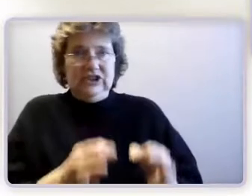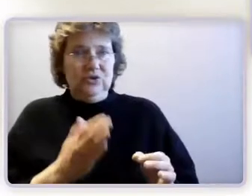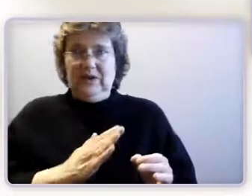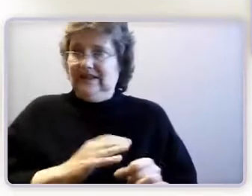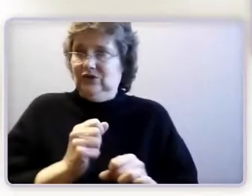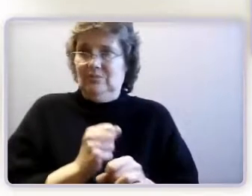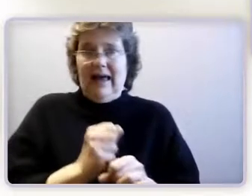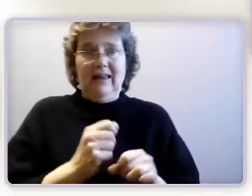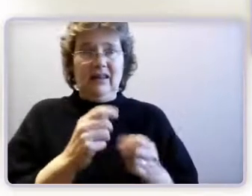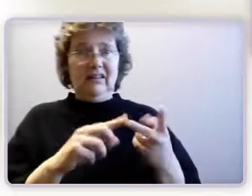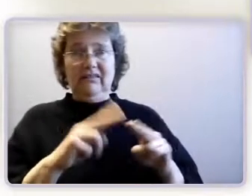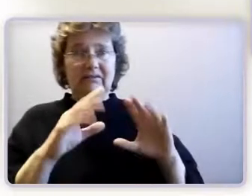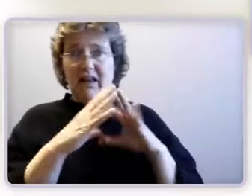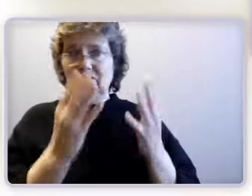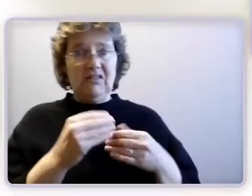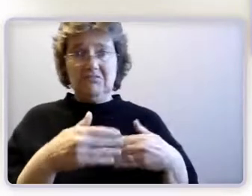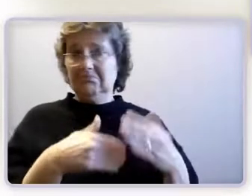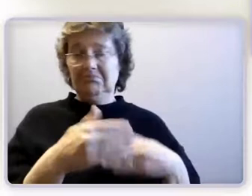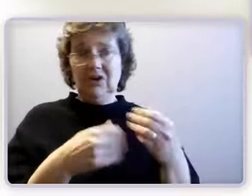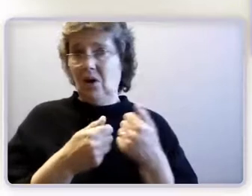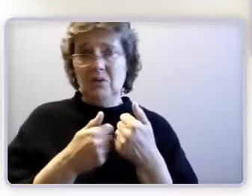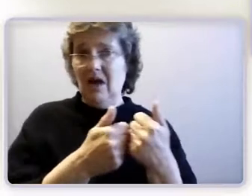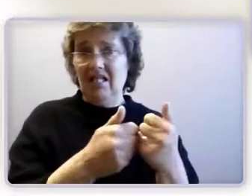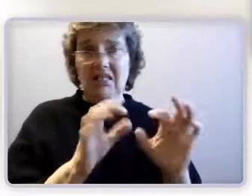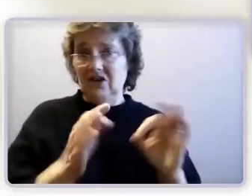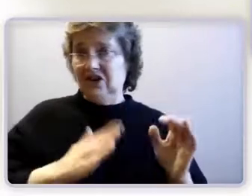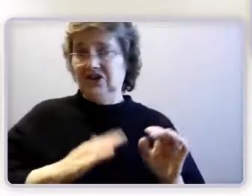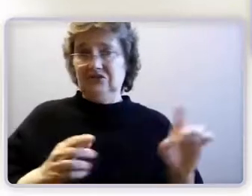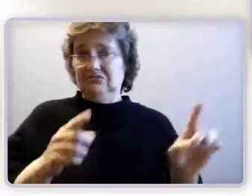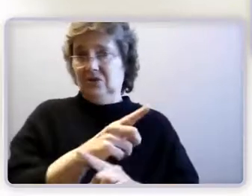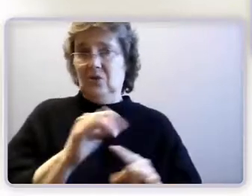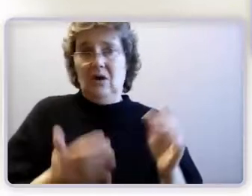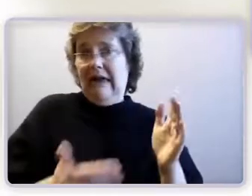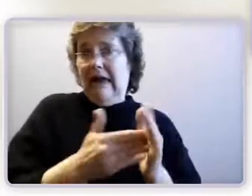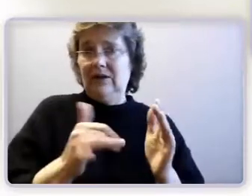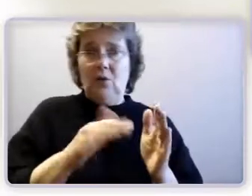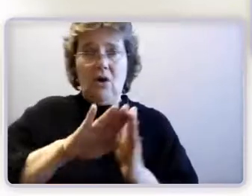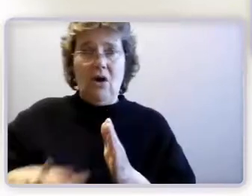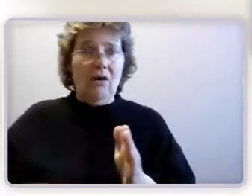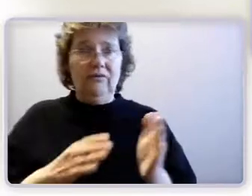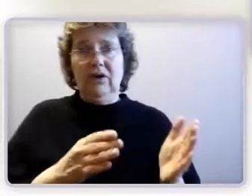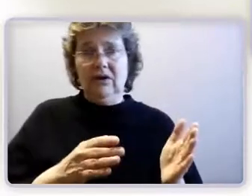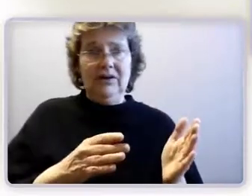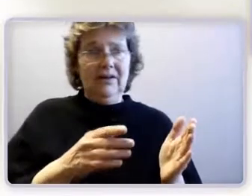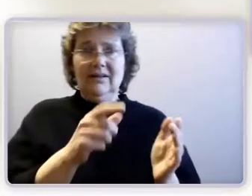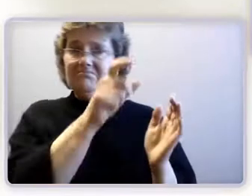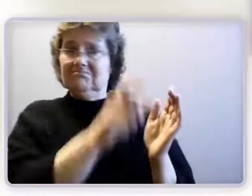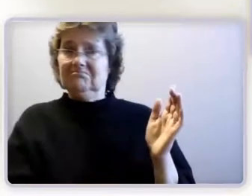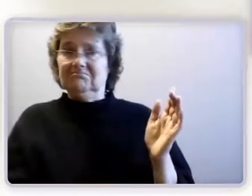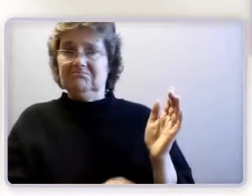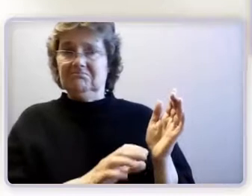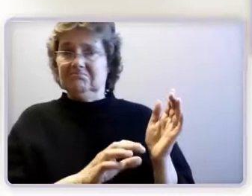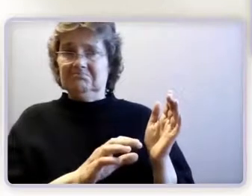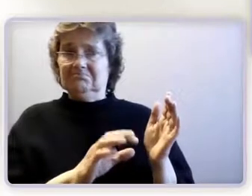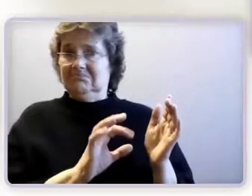to change something or add or remove something, then I don't see why the person would need a supported decision maker